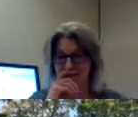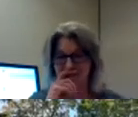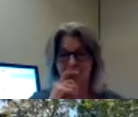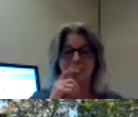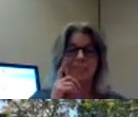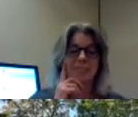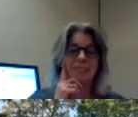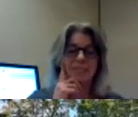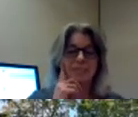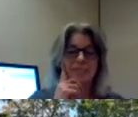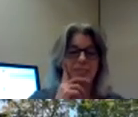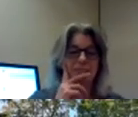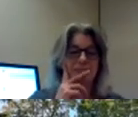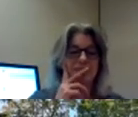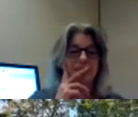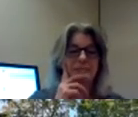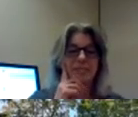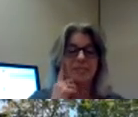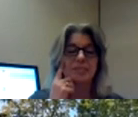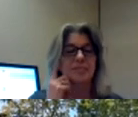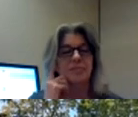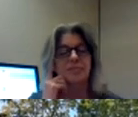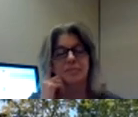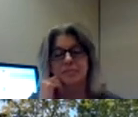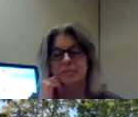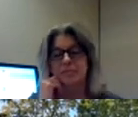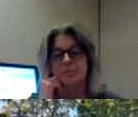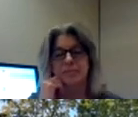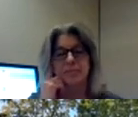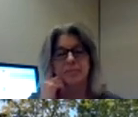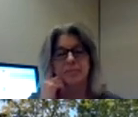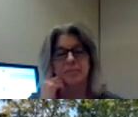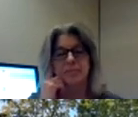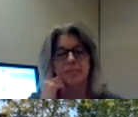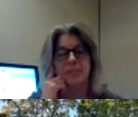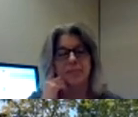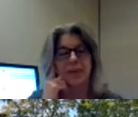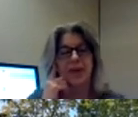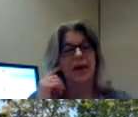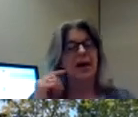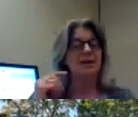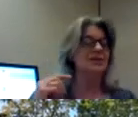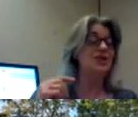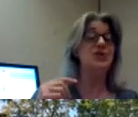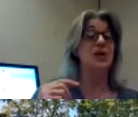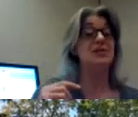but also some very good classes. And Wendy, you snuck over at Spring Inn as a high school student, are you saying?